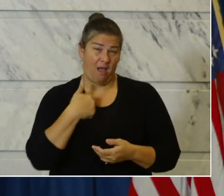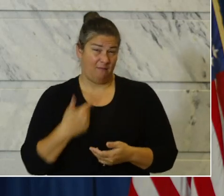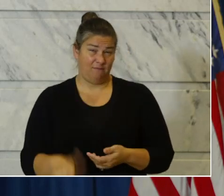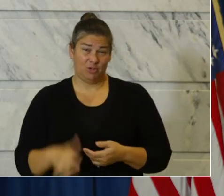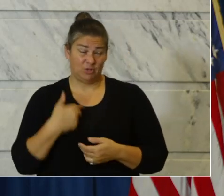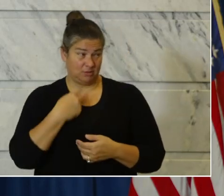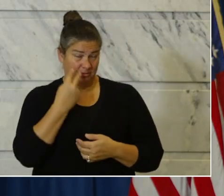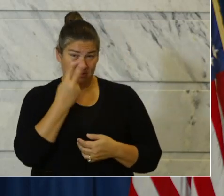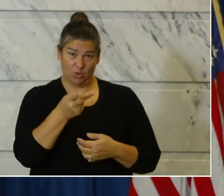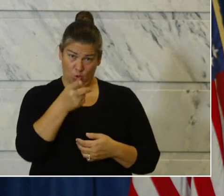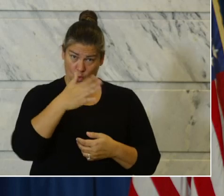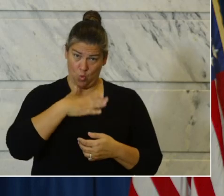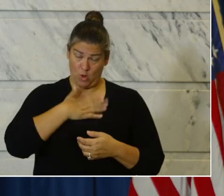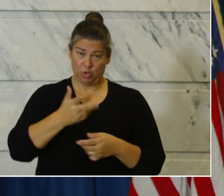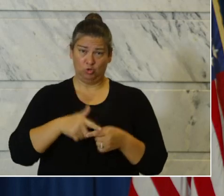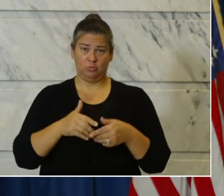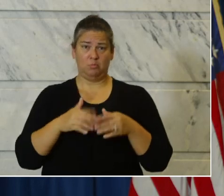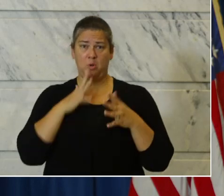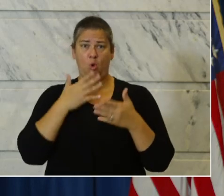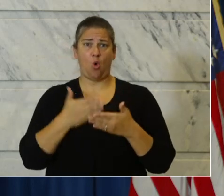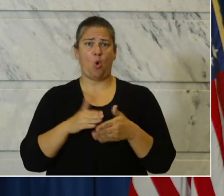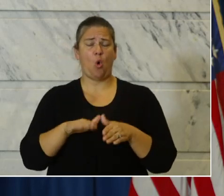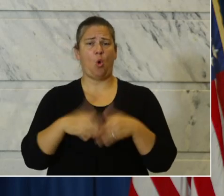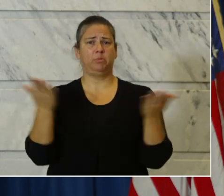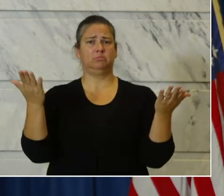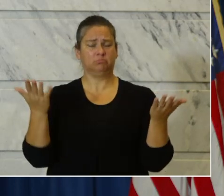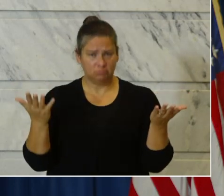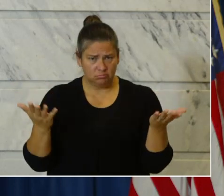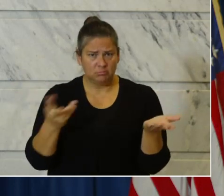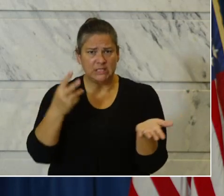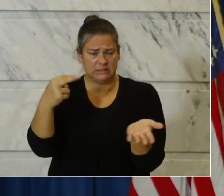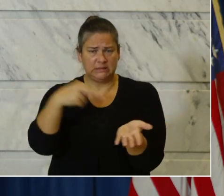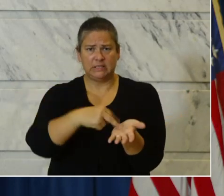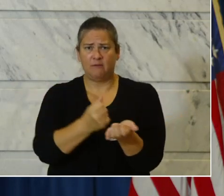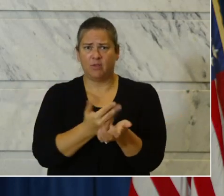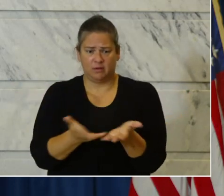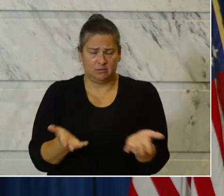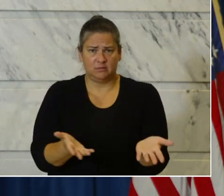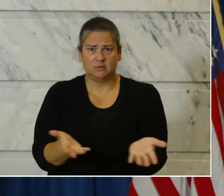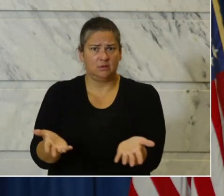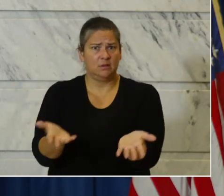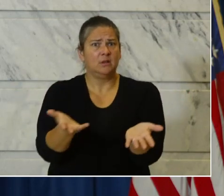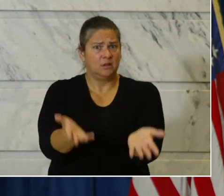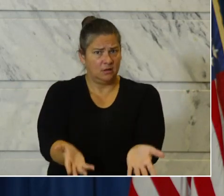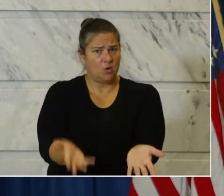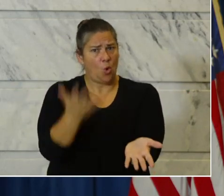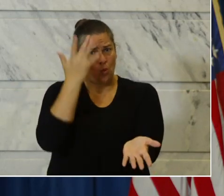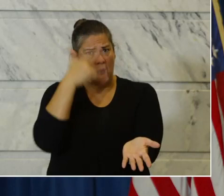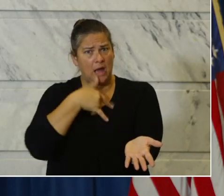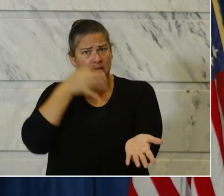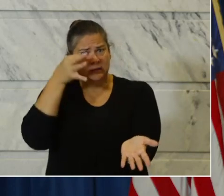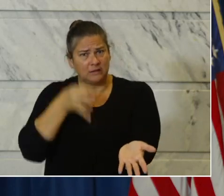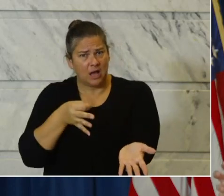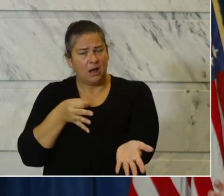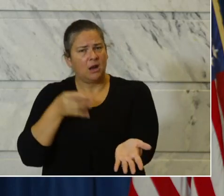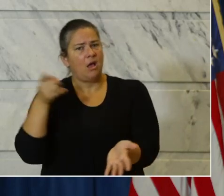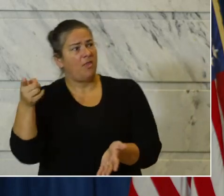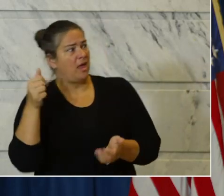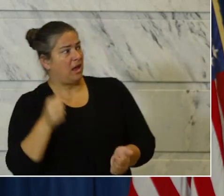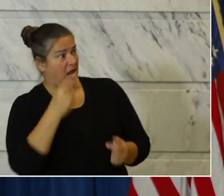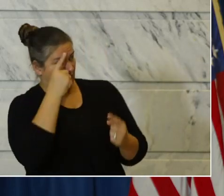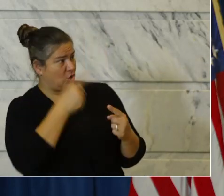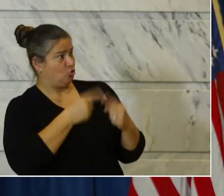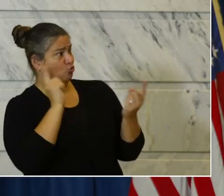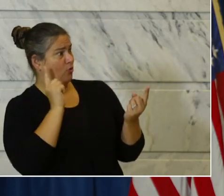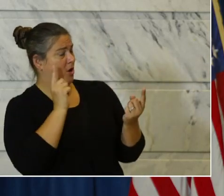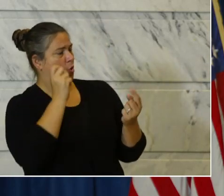of Kentucky, they will look at the information, they will try to understand the decisions you've made. They may disagree, but at least it's not a